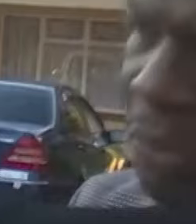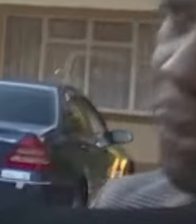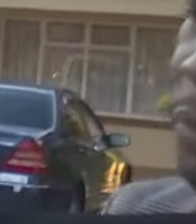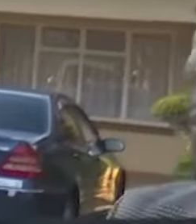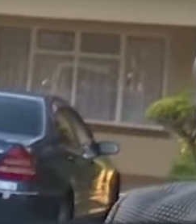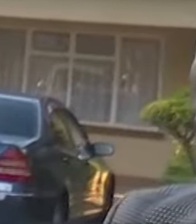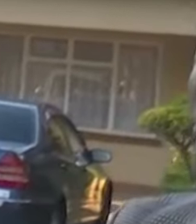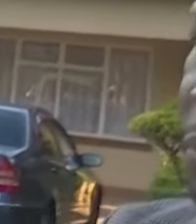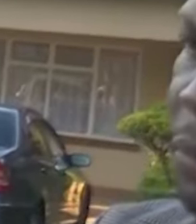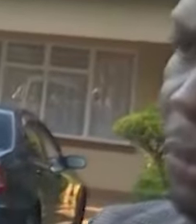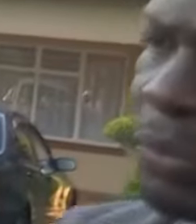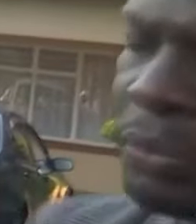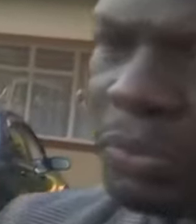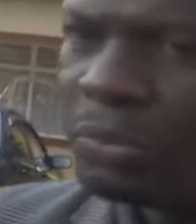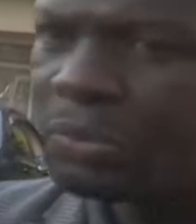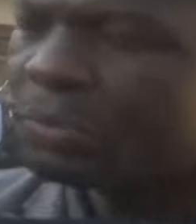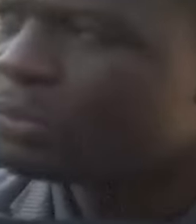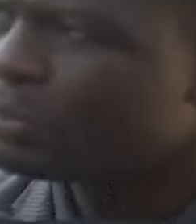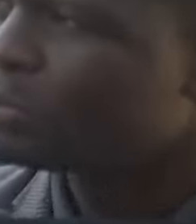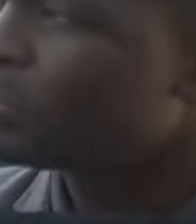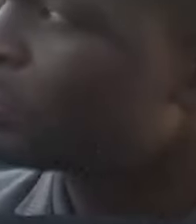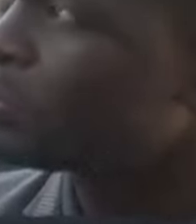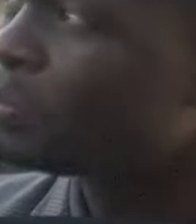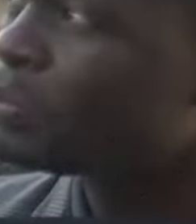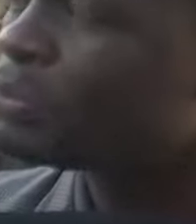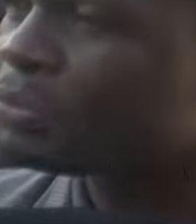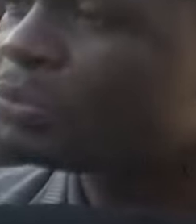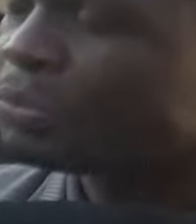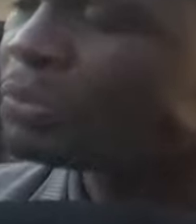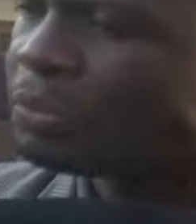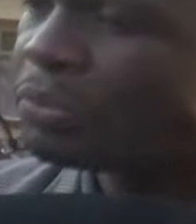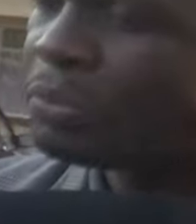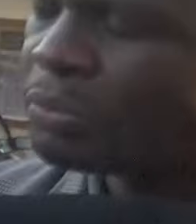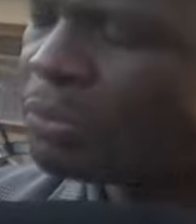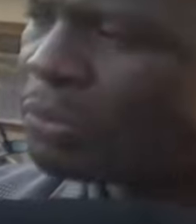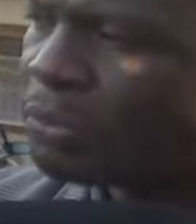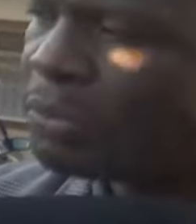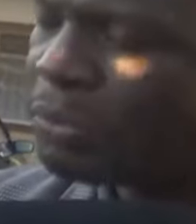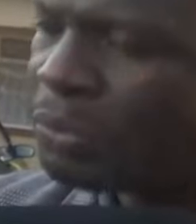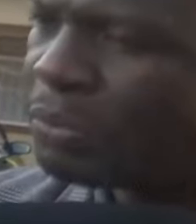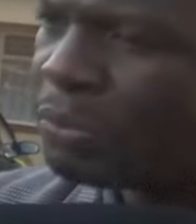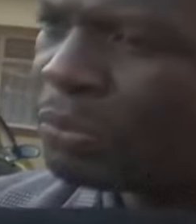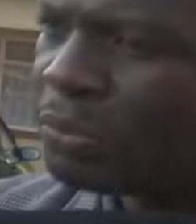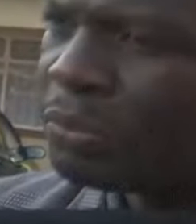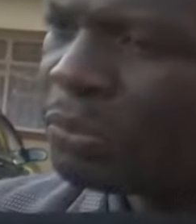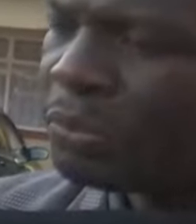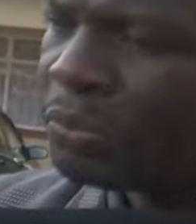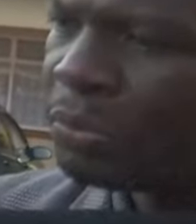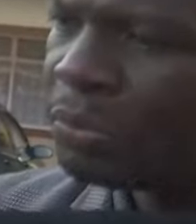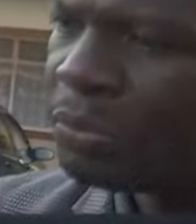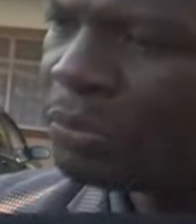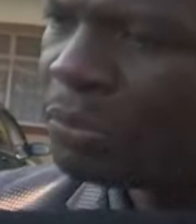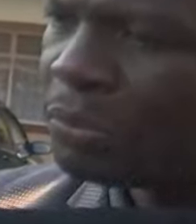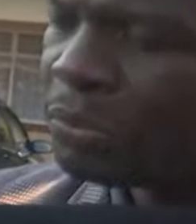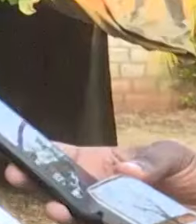them know that the first family and the rest of the Zambians are mourning with the family, and we have delivered the message to